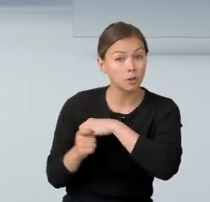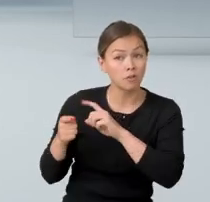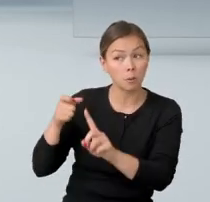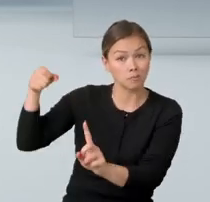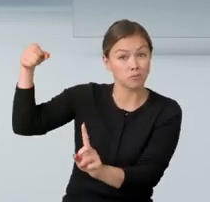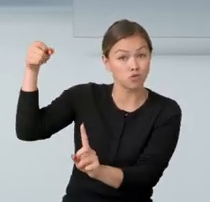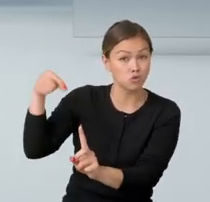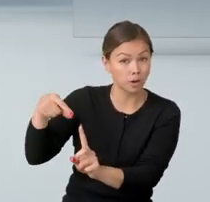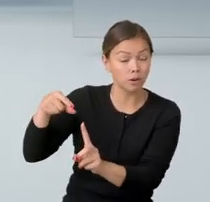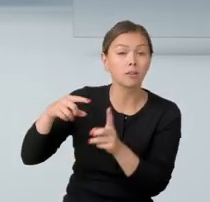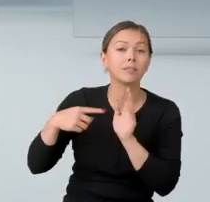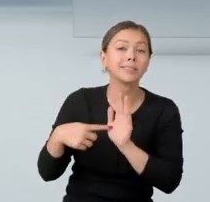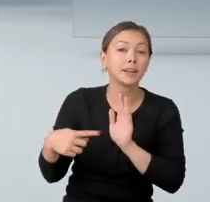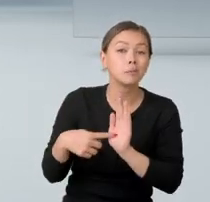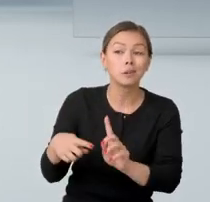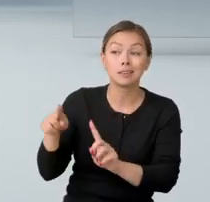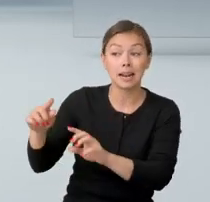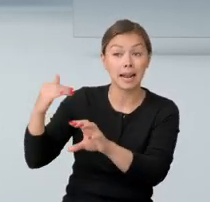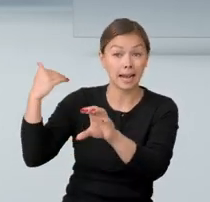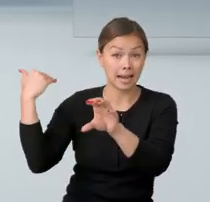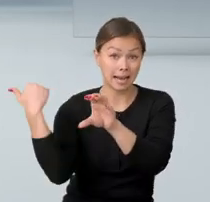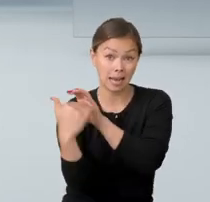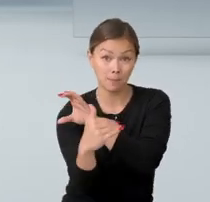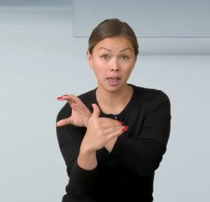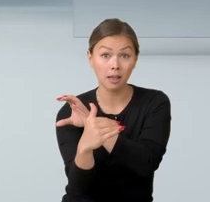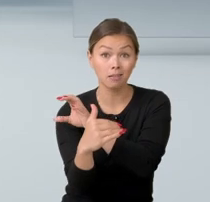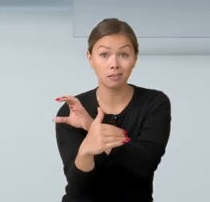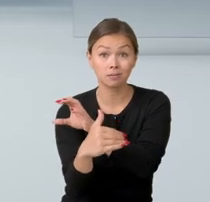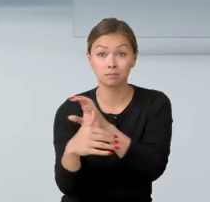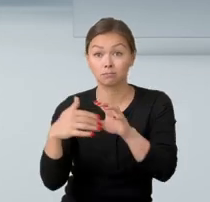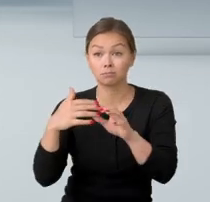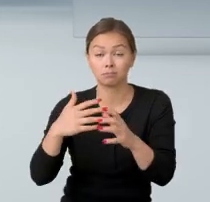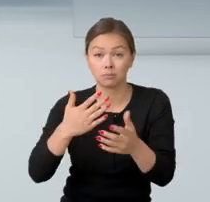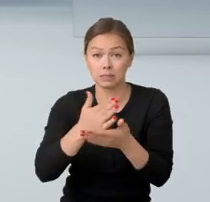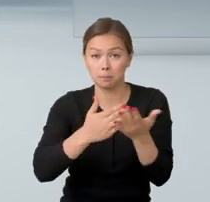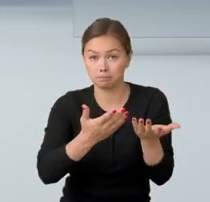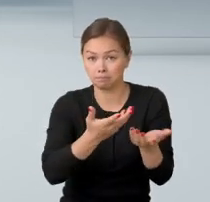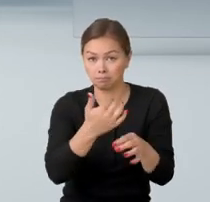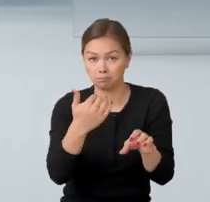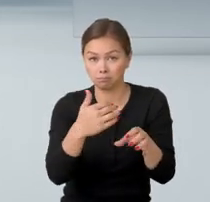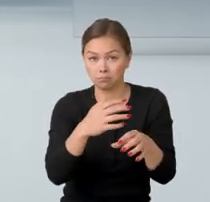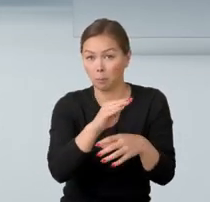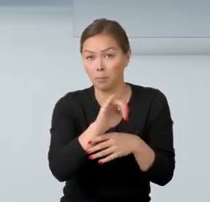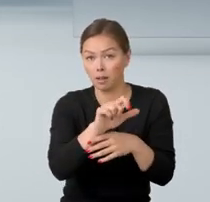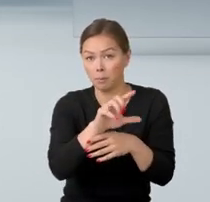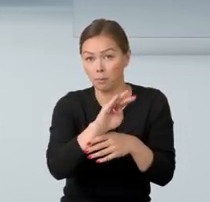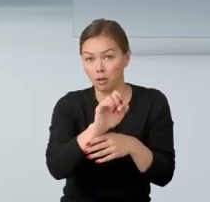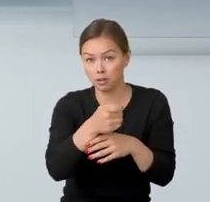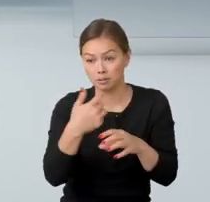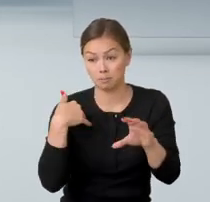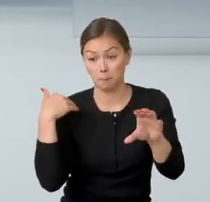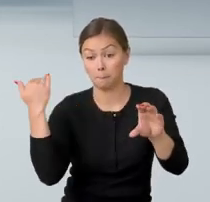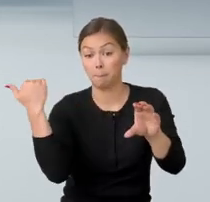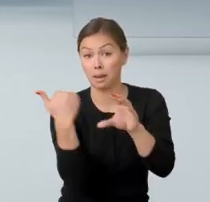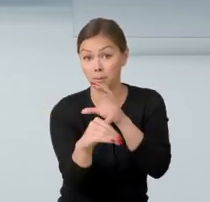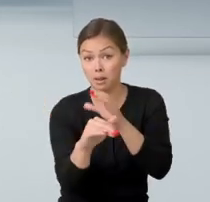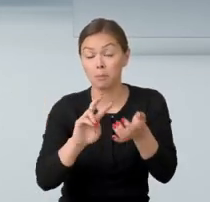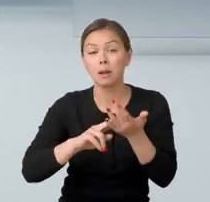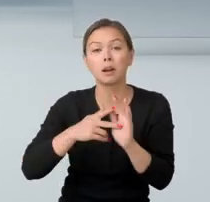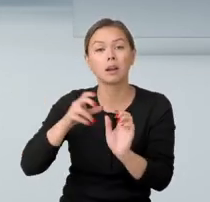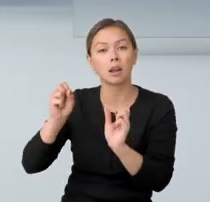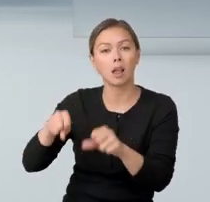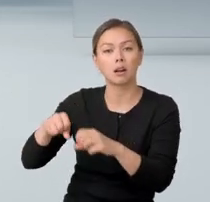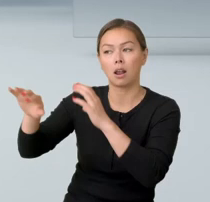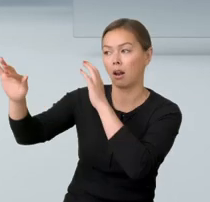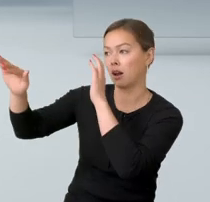based on triggers like whenever an email is in the inbox of some mailbox and